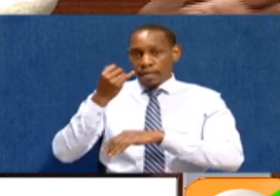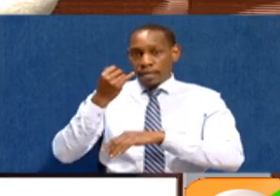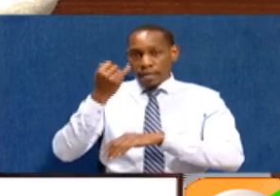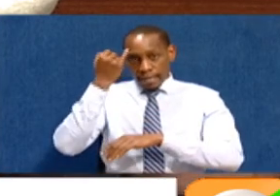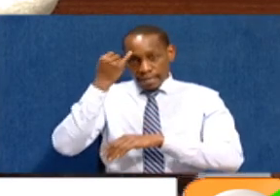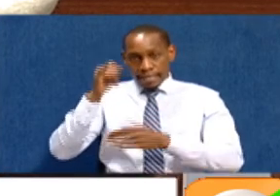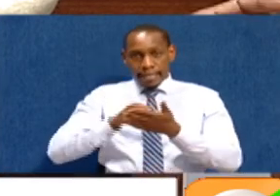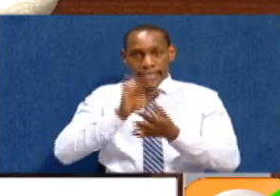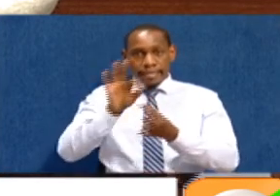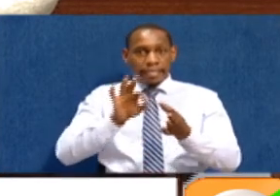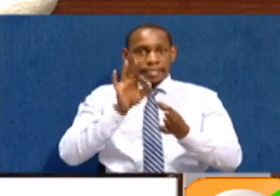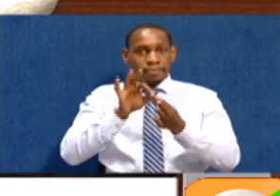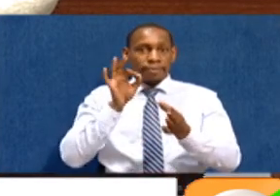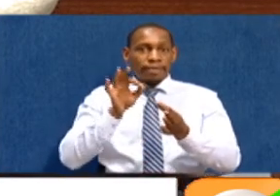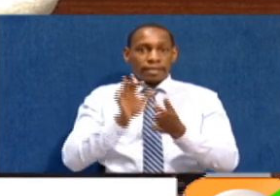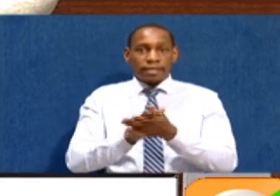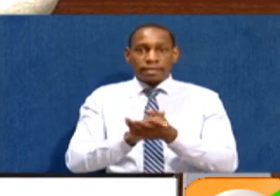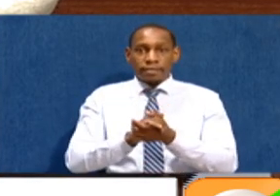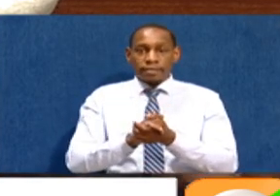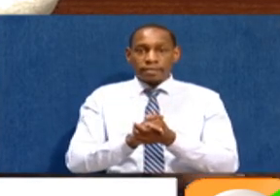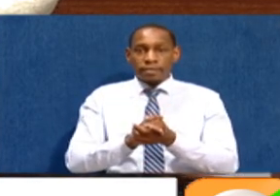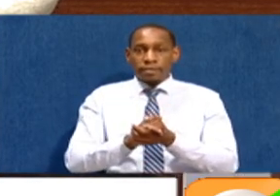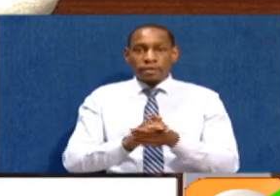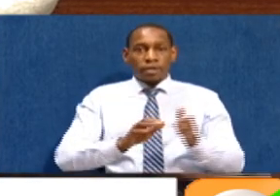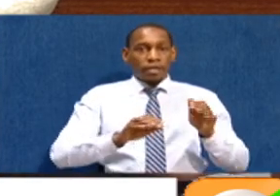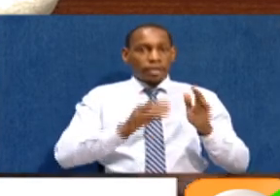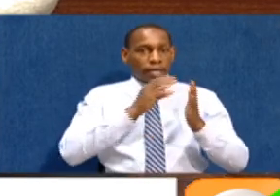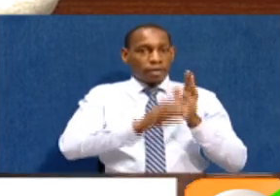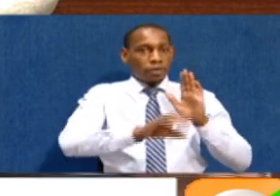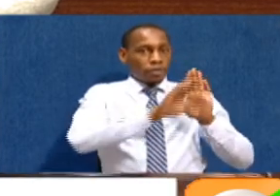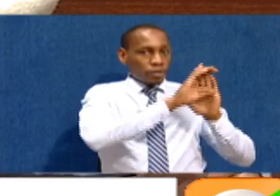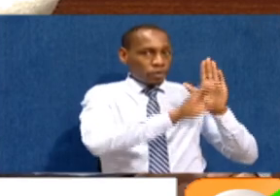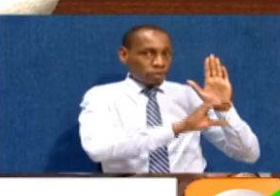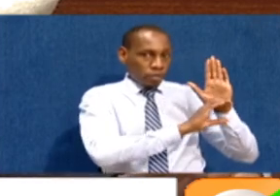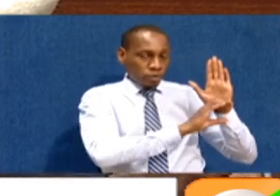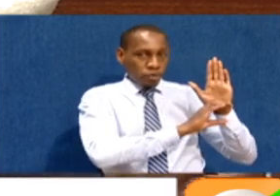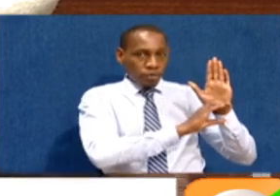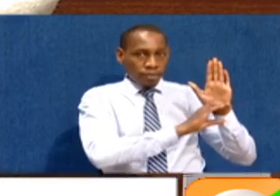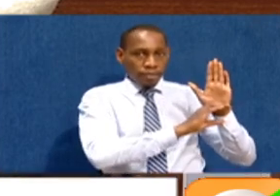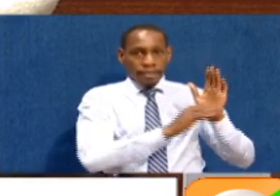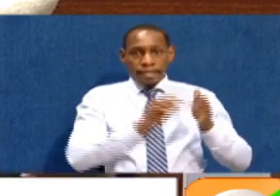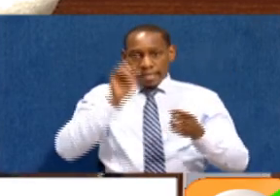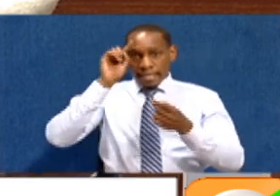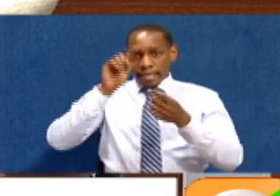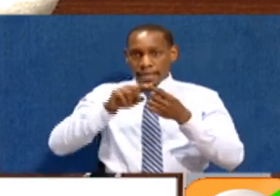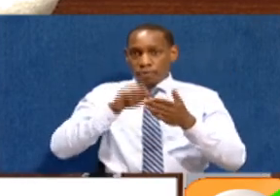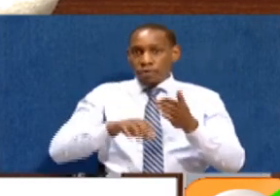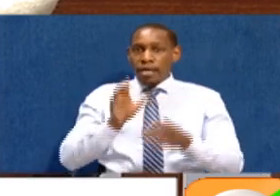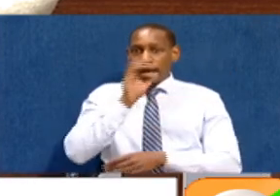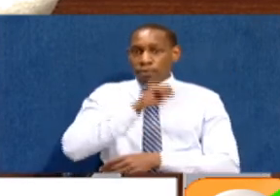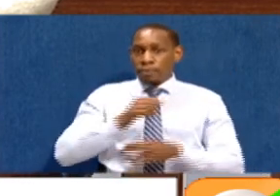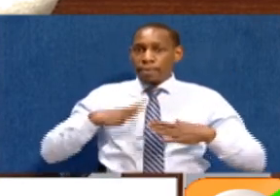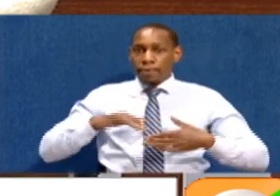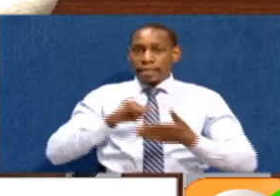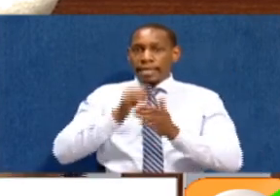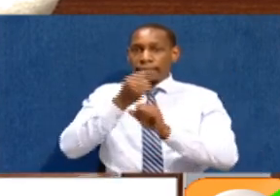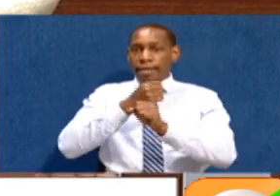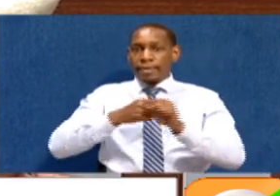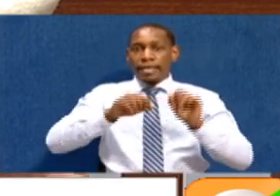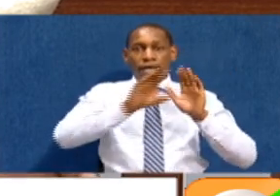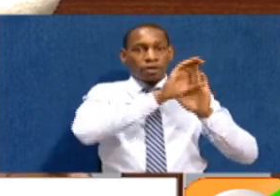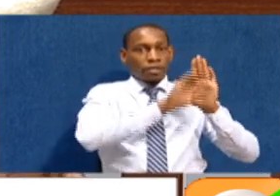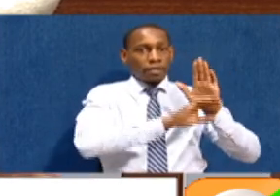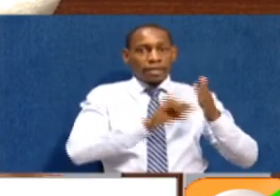that this particular clause in the Constitution was scarecrow. It was assumed by the drafters of the